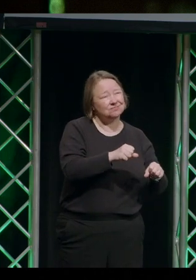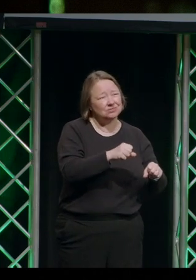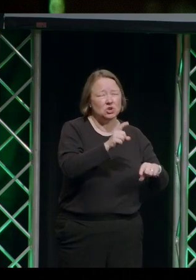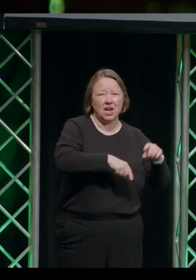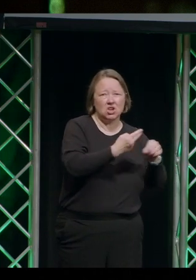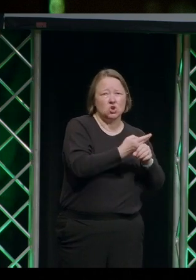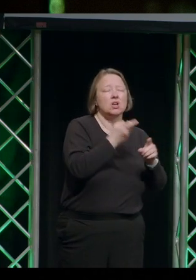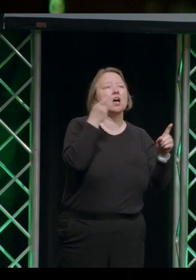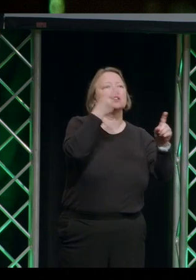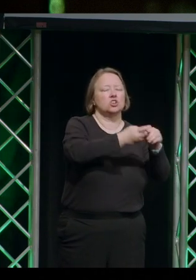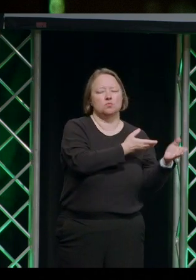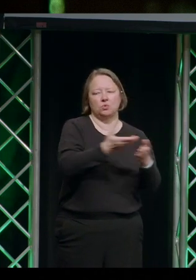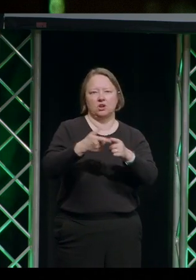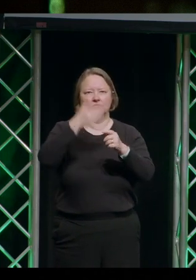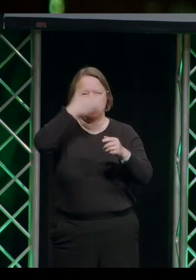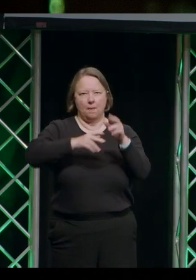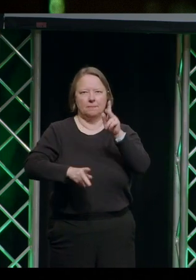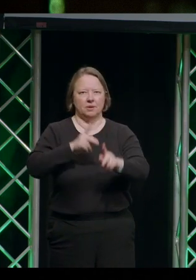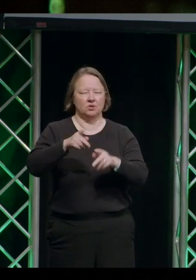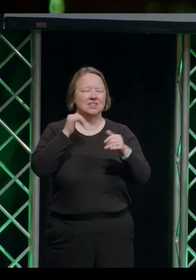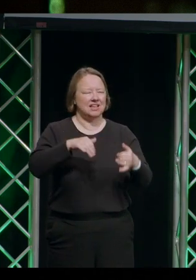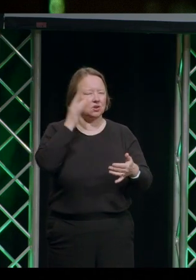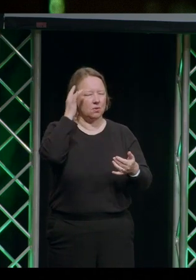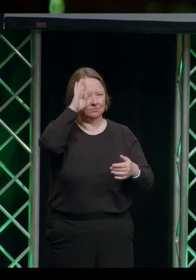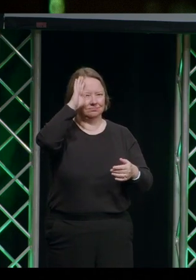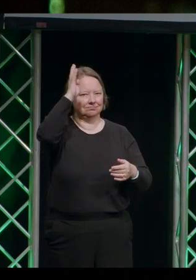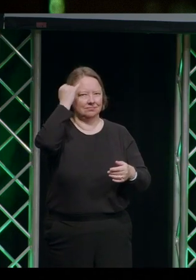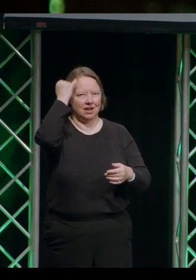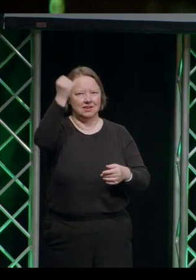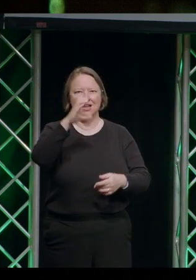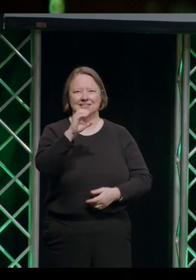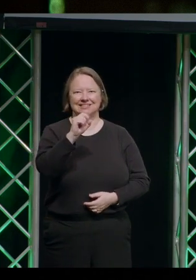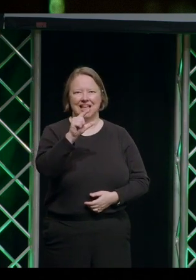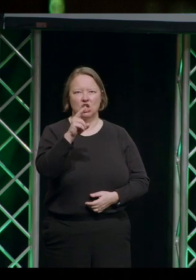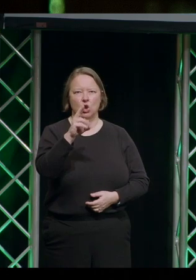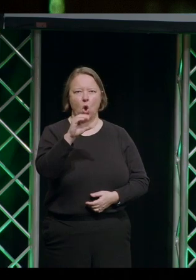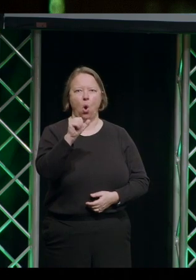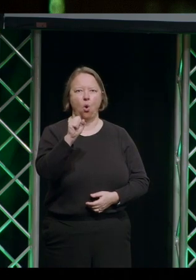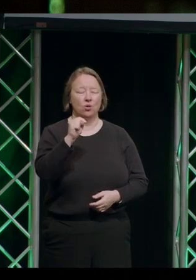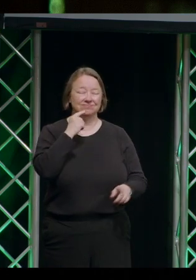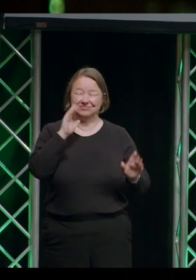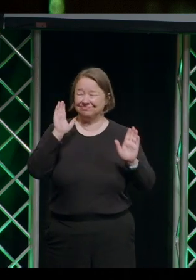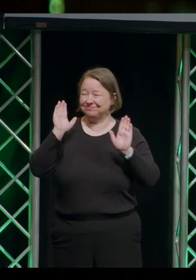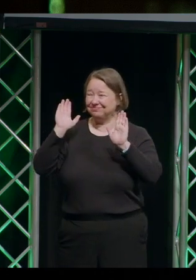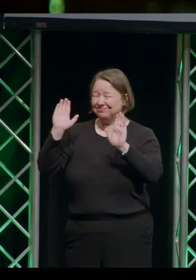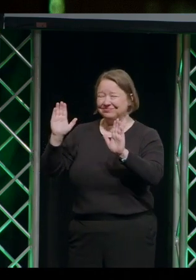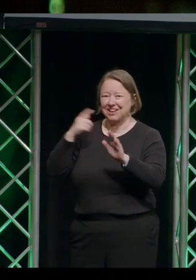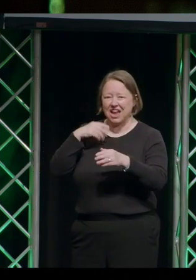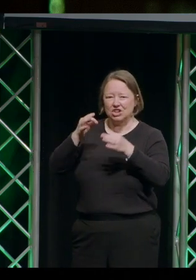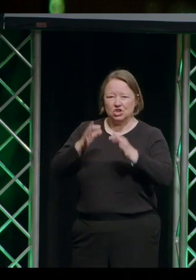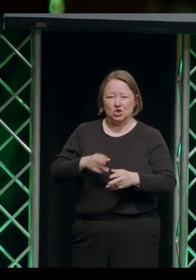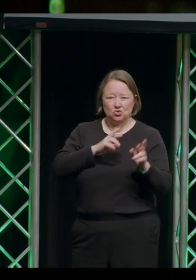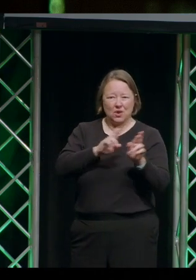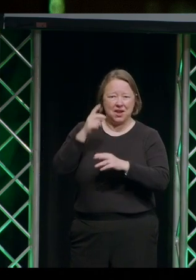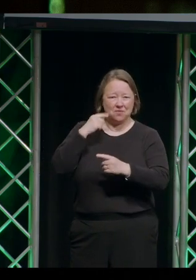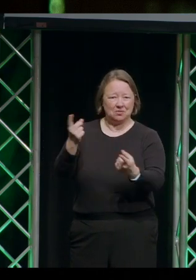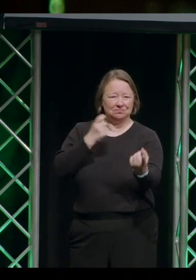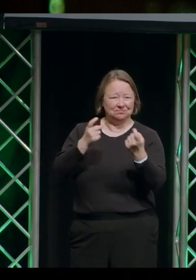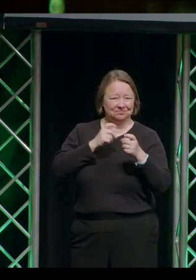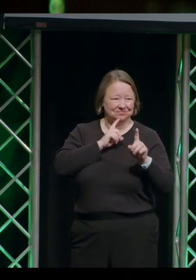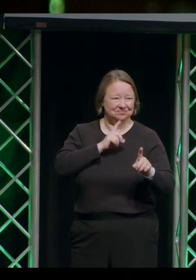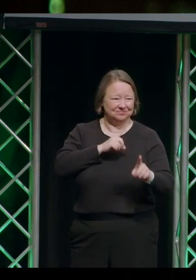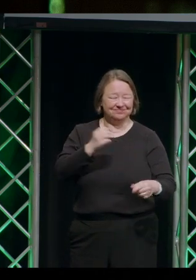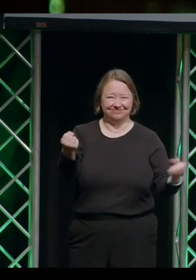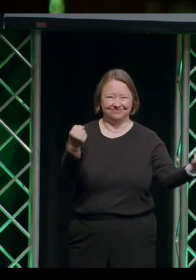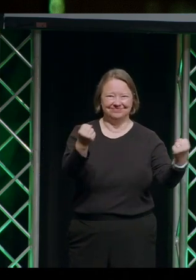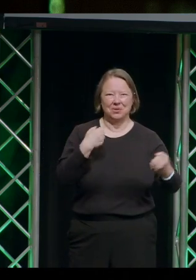public. And so this is where we conceived Cellucoat. Fantastic, great. Okay, judges ready for Q&A? All right,